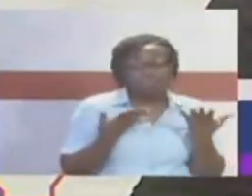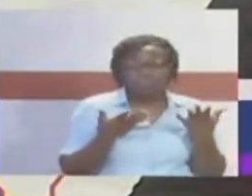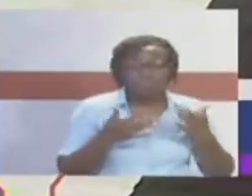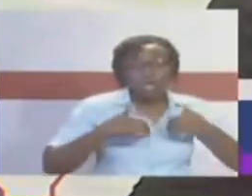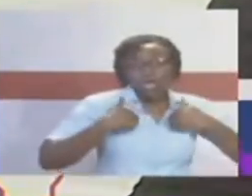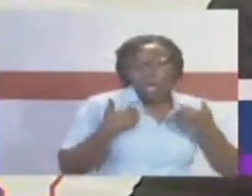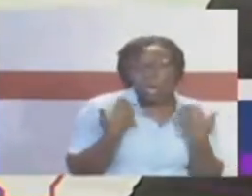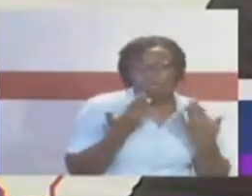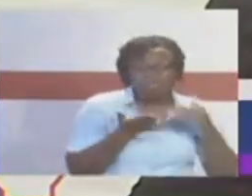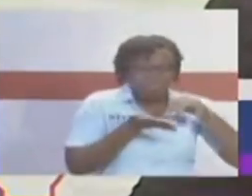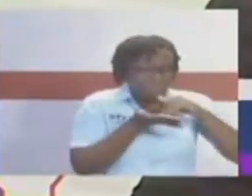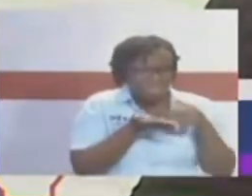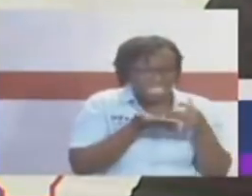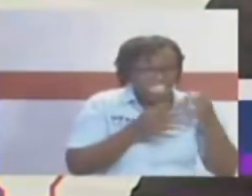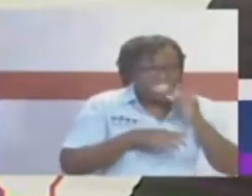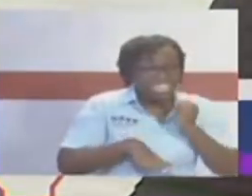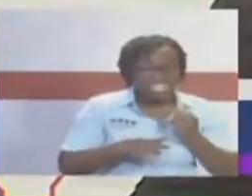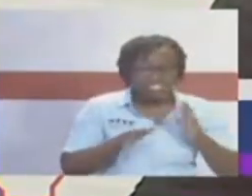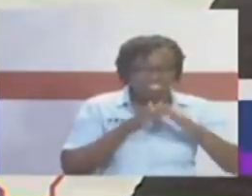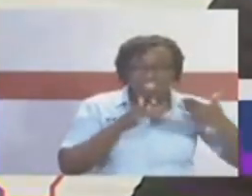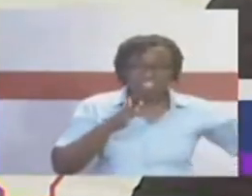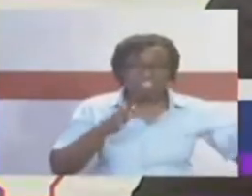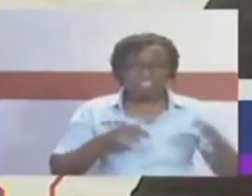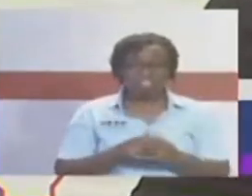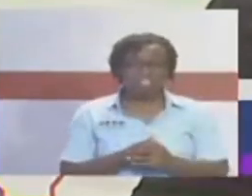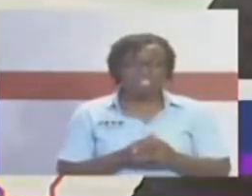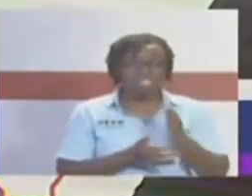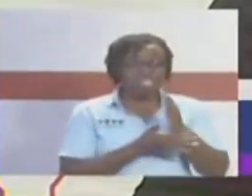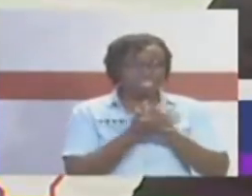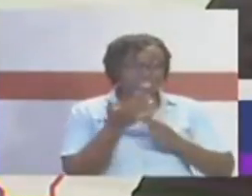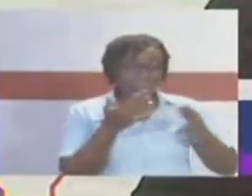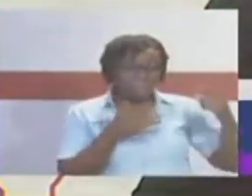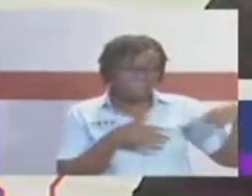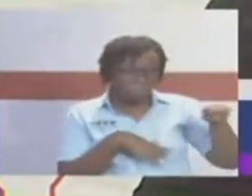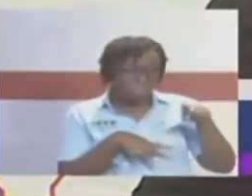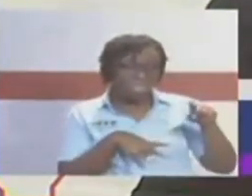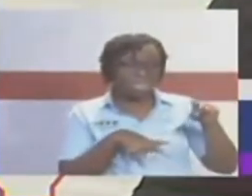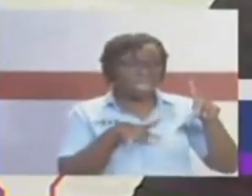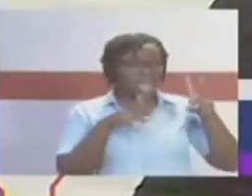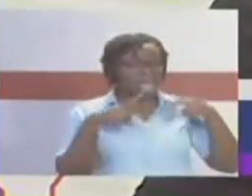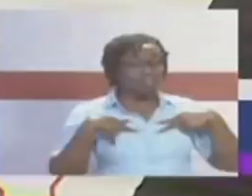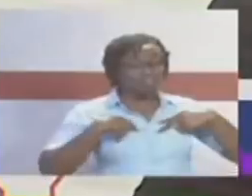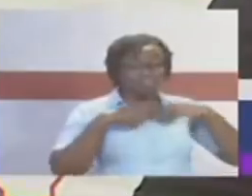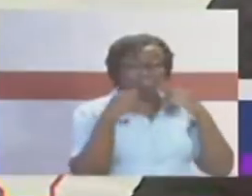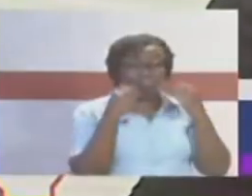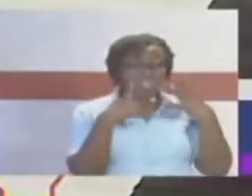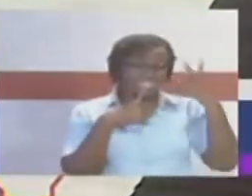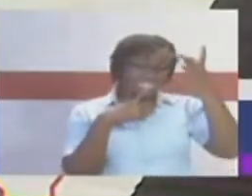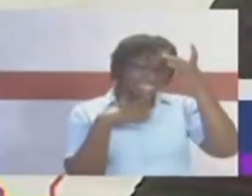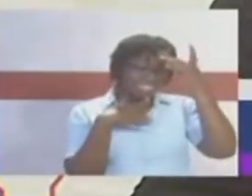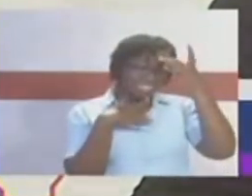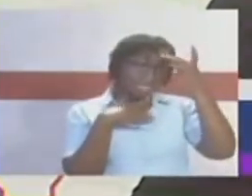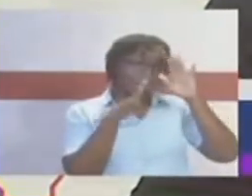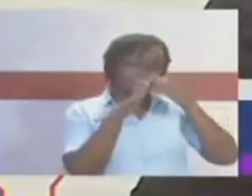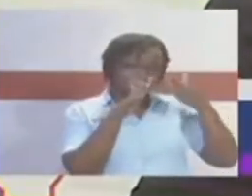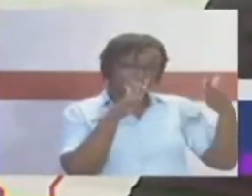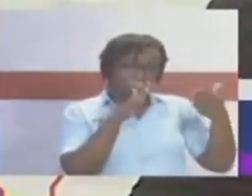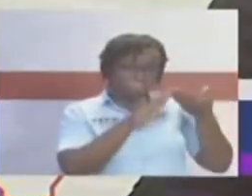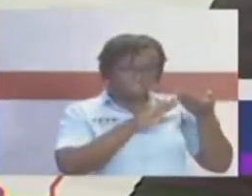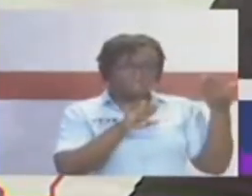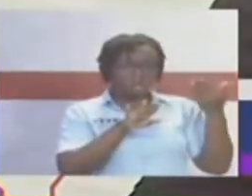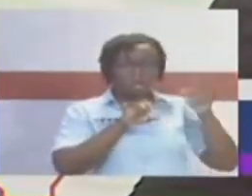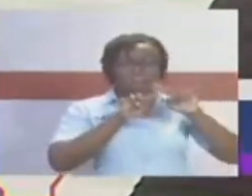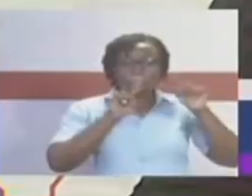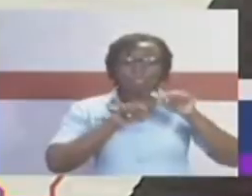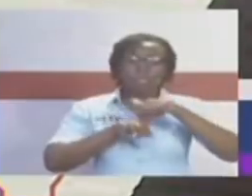old, middle-aged. Some have known multiple pre-existing conditions or comorbidities, while others have none and